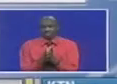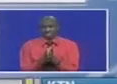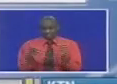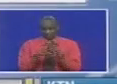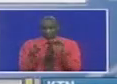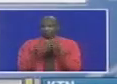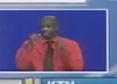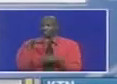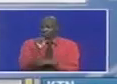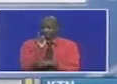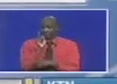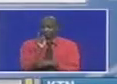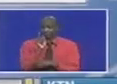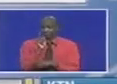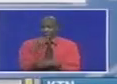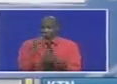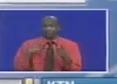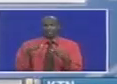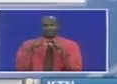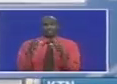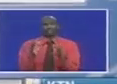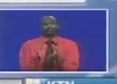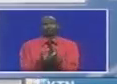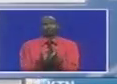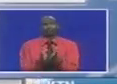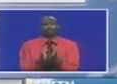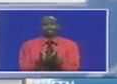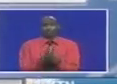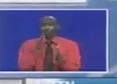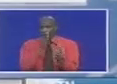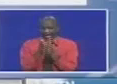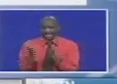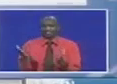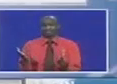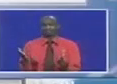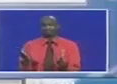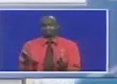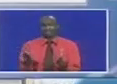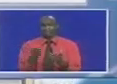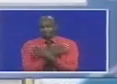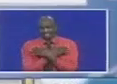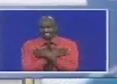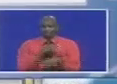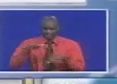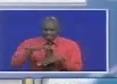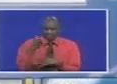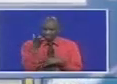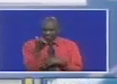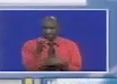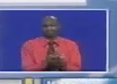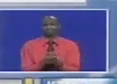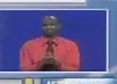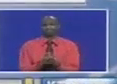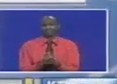himself. But and we continue to organize partners on the ground here,